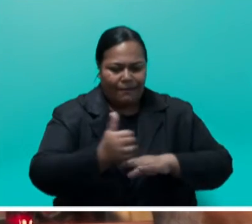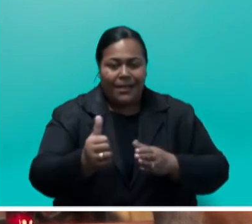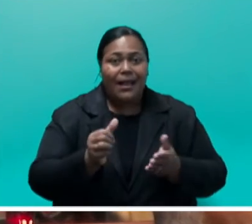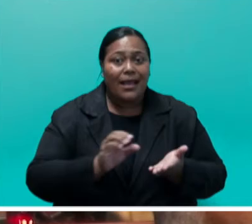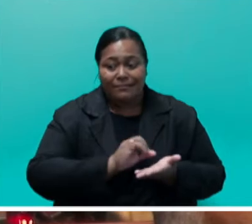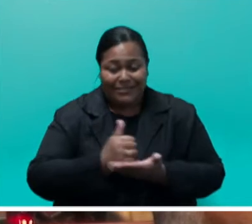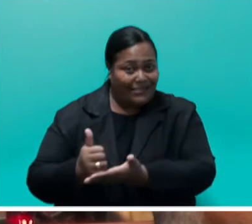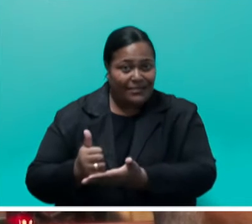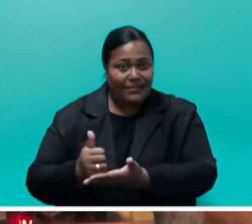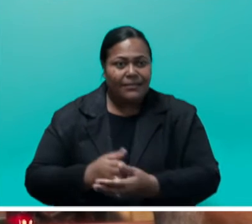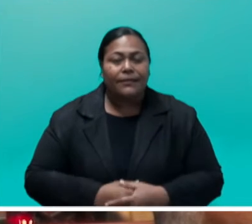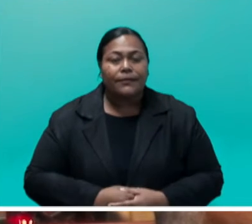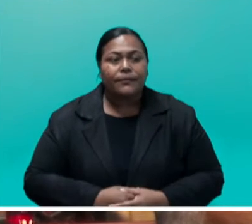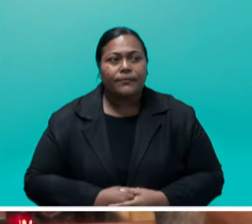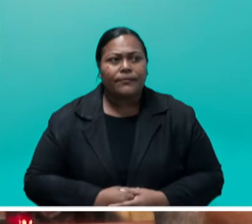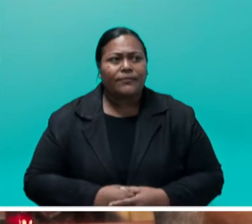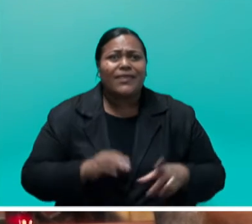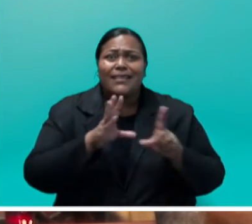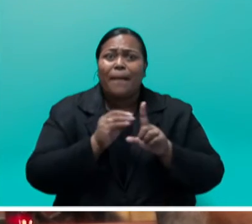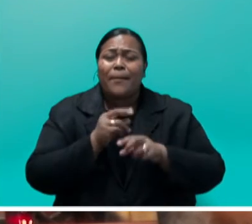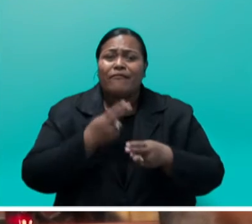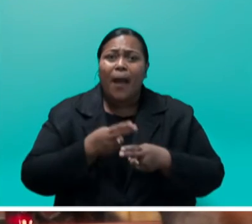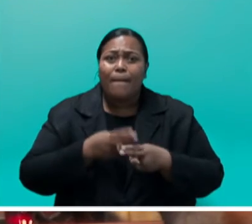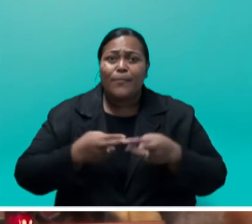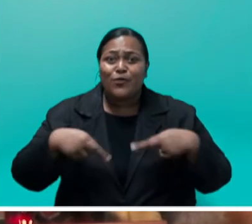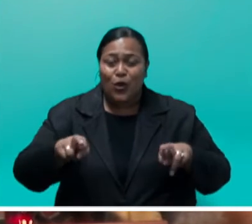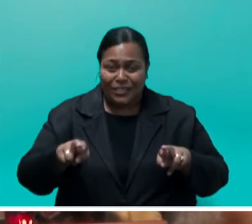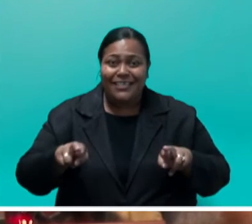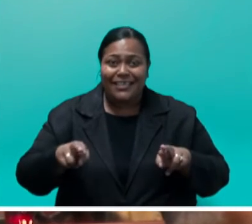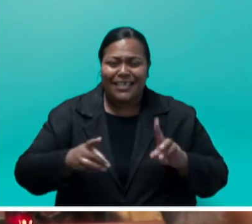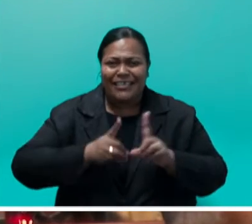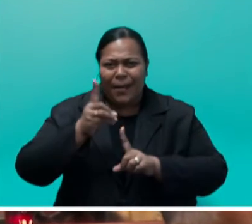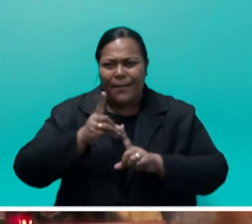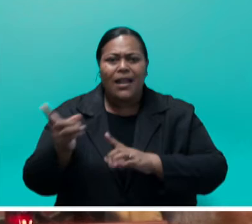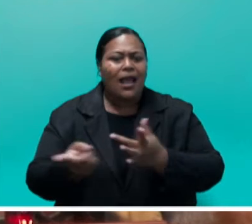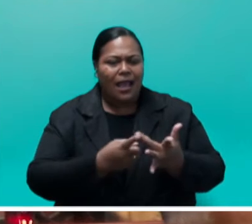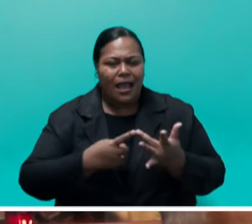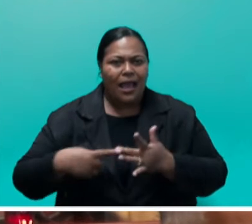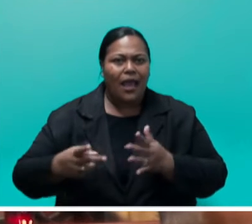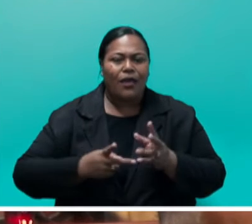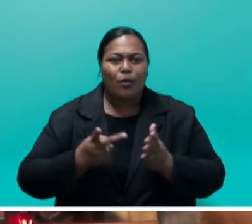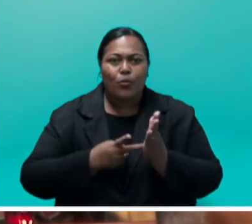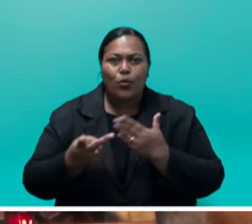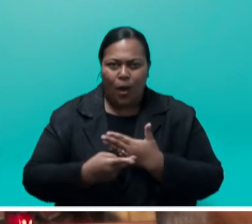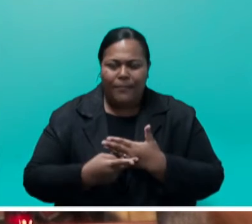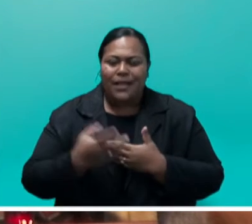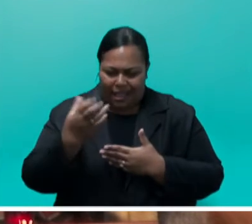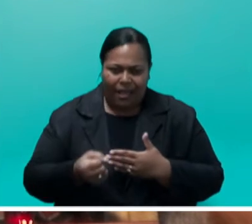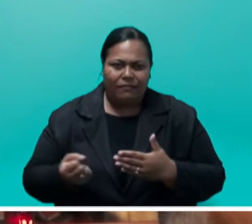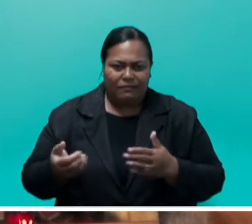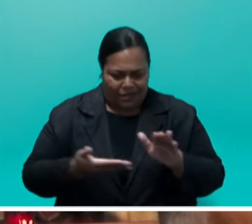example, the farm road development and other programs that currently run within the